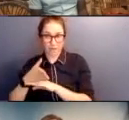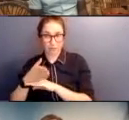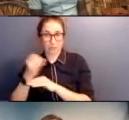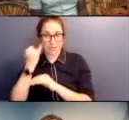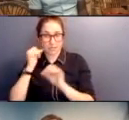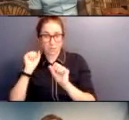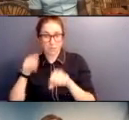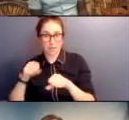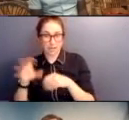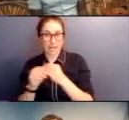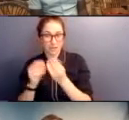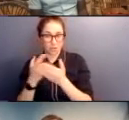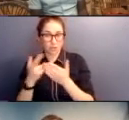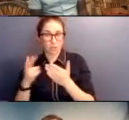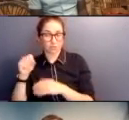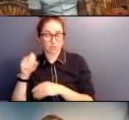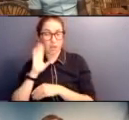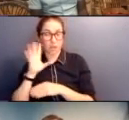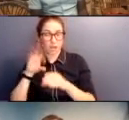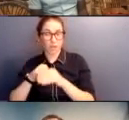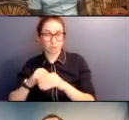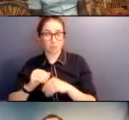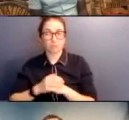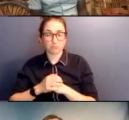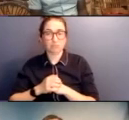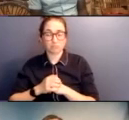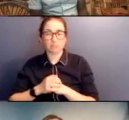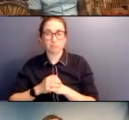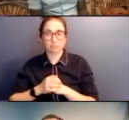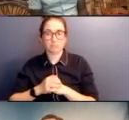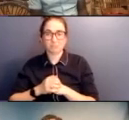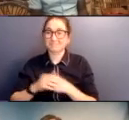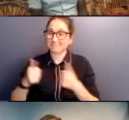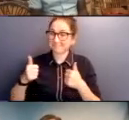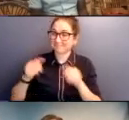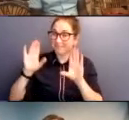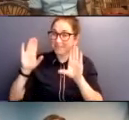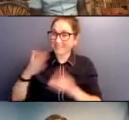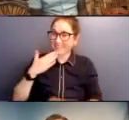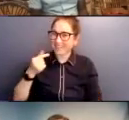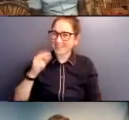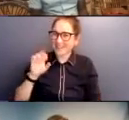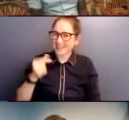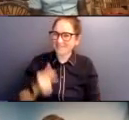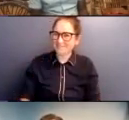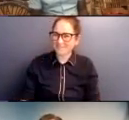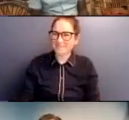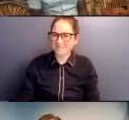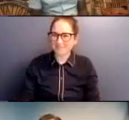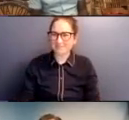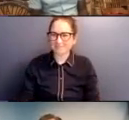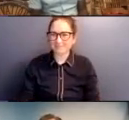add to the resources, I'll definitely include that in our selection here. Wonderful. Thank you, Greg, so much.